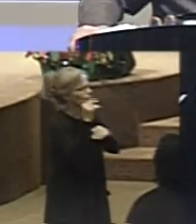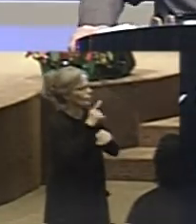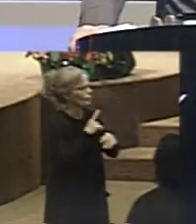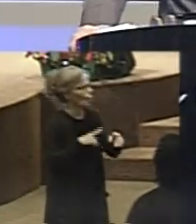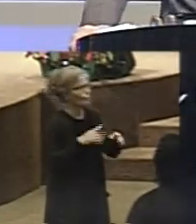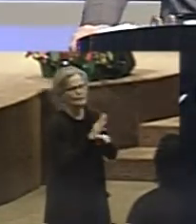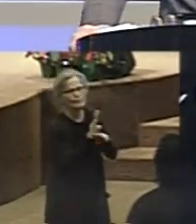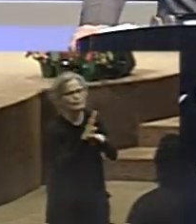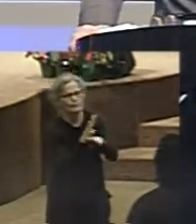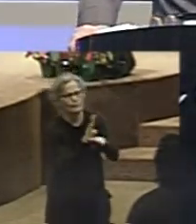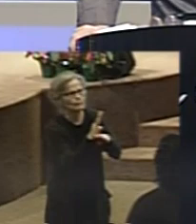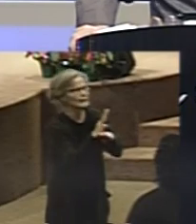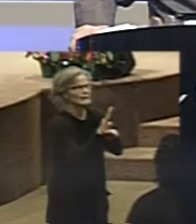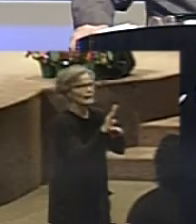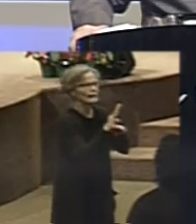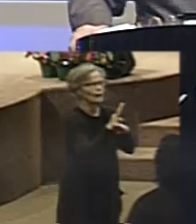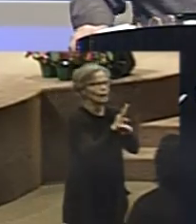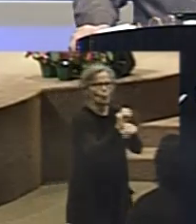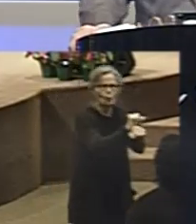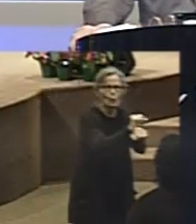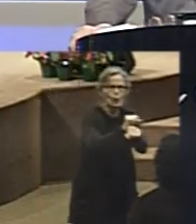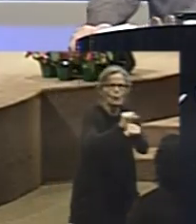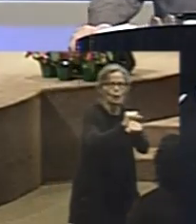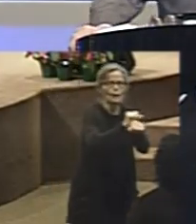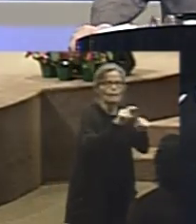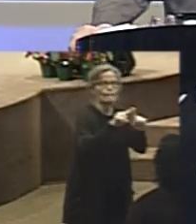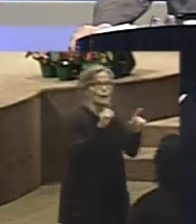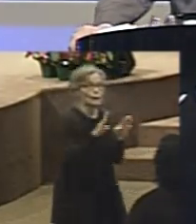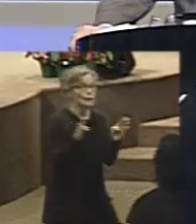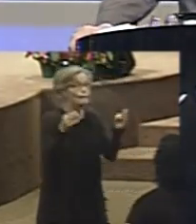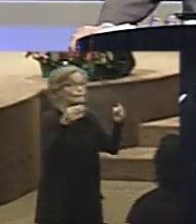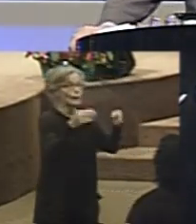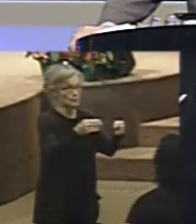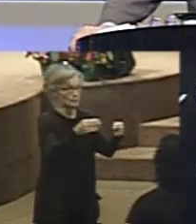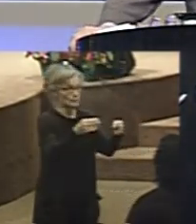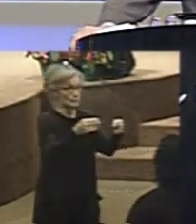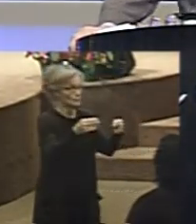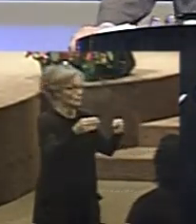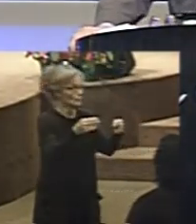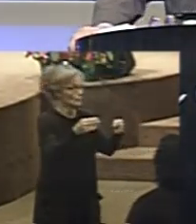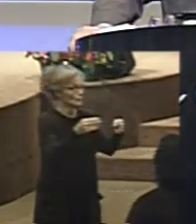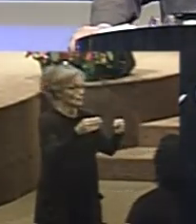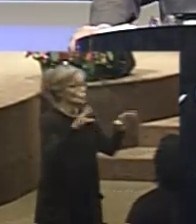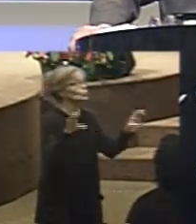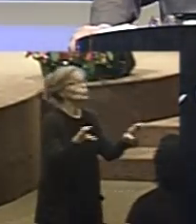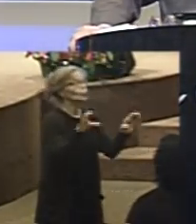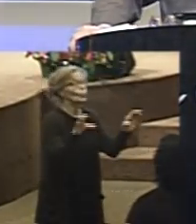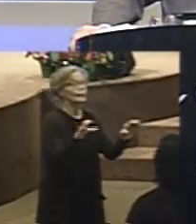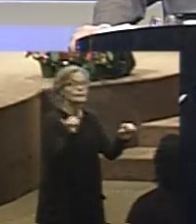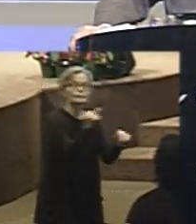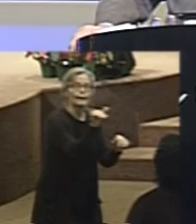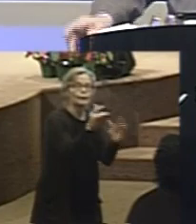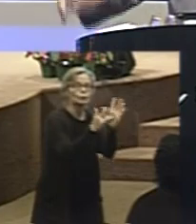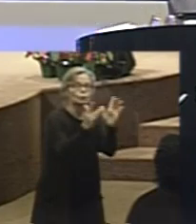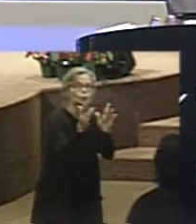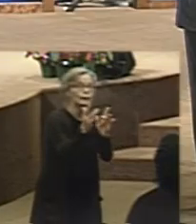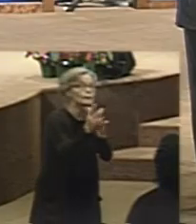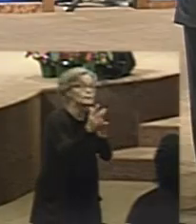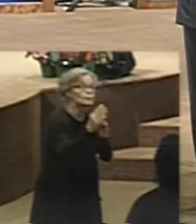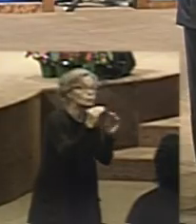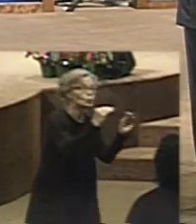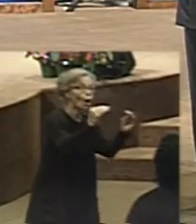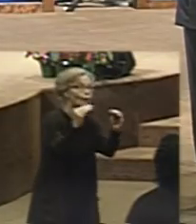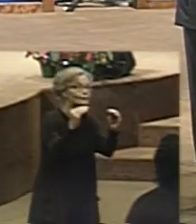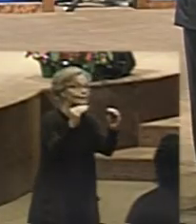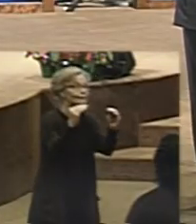Just being busy. And we're going to commit ourselves to doing what Jesus Christ said for us to do, and that's